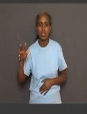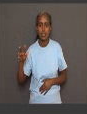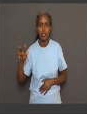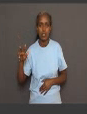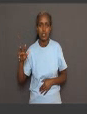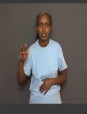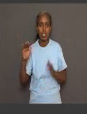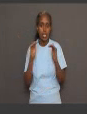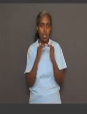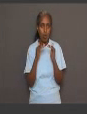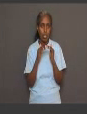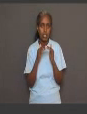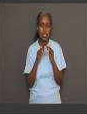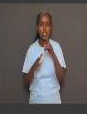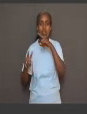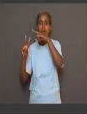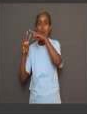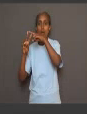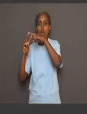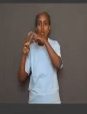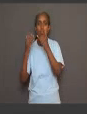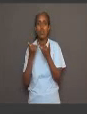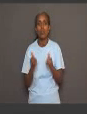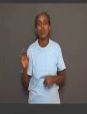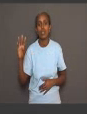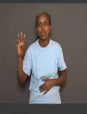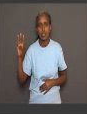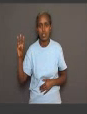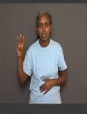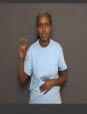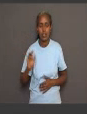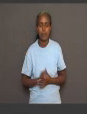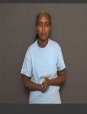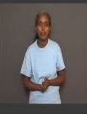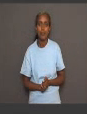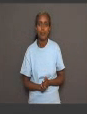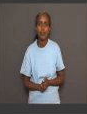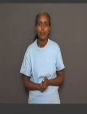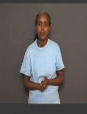3 equals pi over 6.